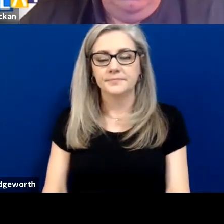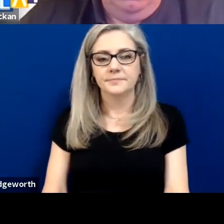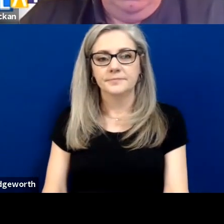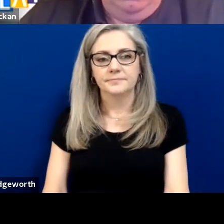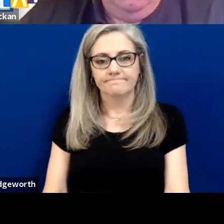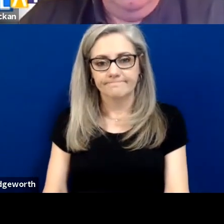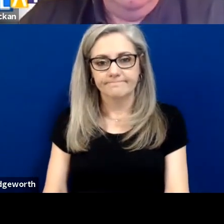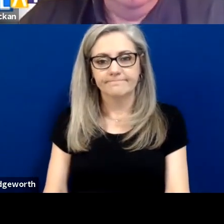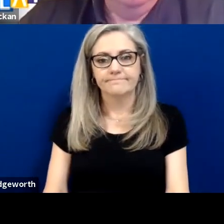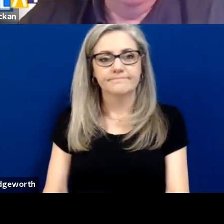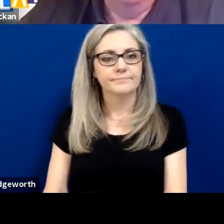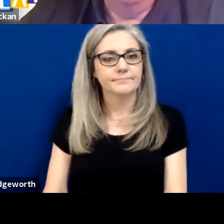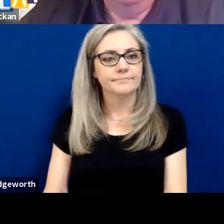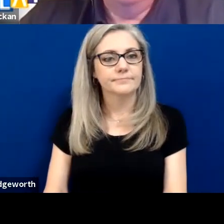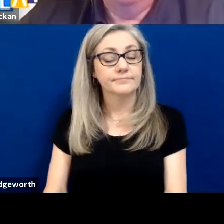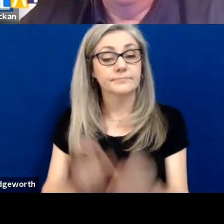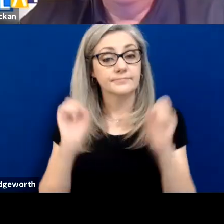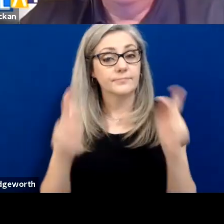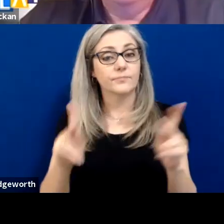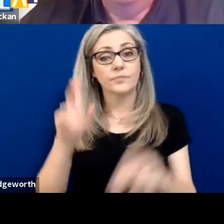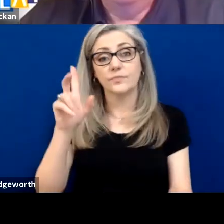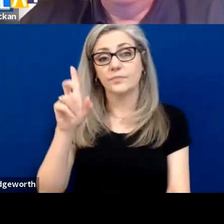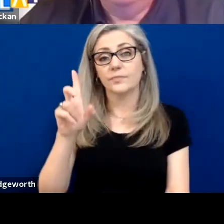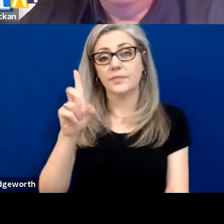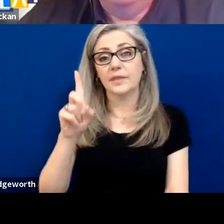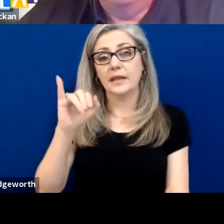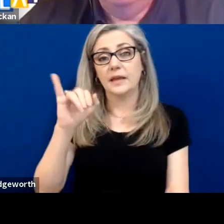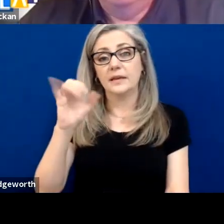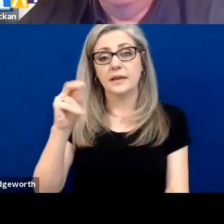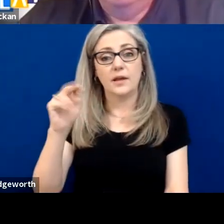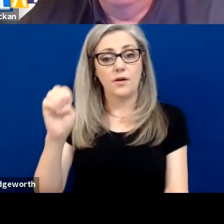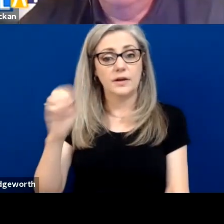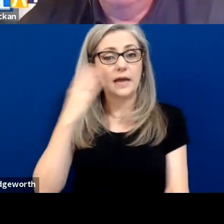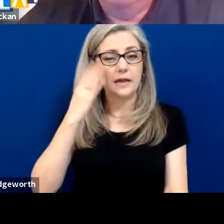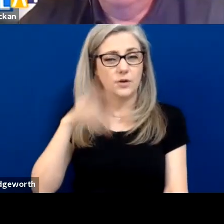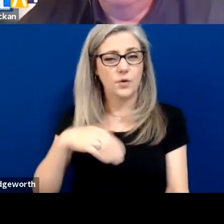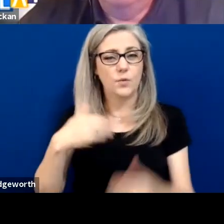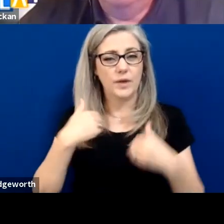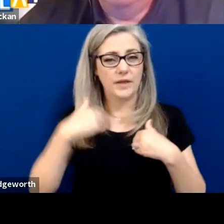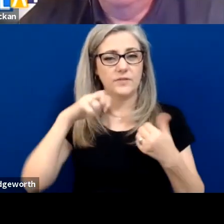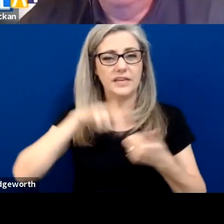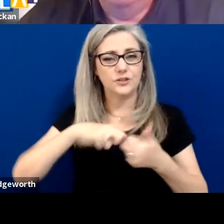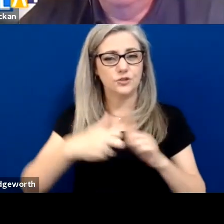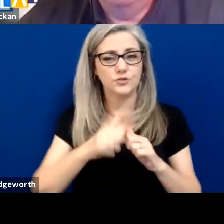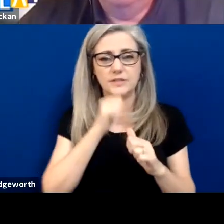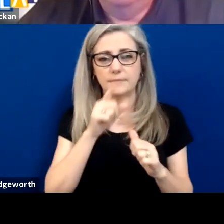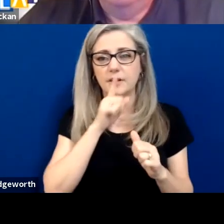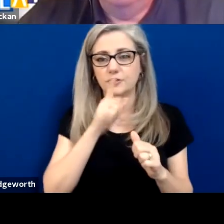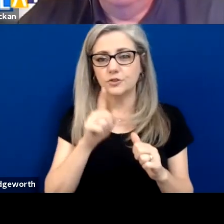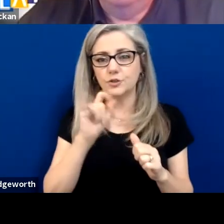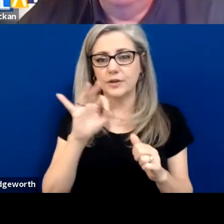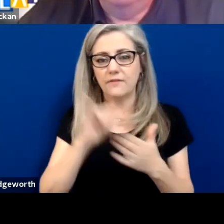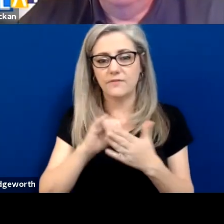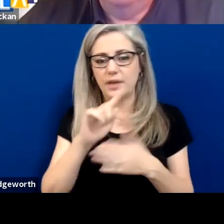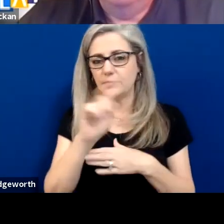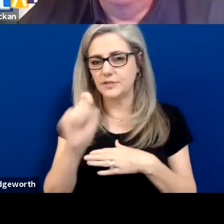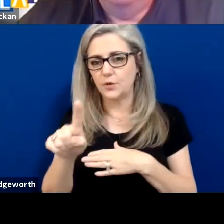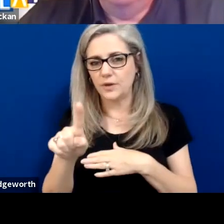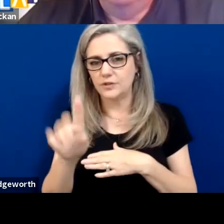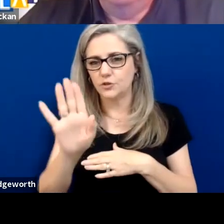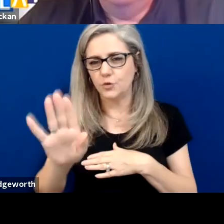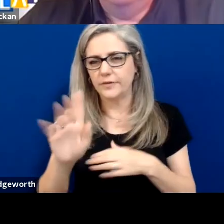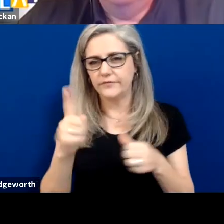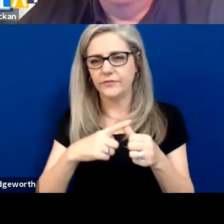Thank you. All right, Dion, I know we had some issues, and I'm not sure if the question that you asked was your initial